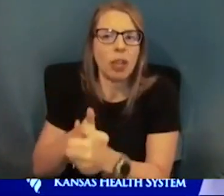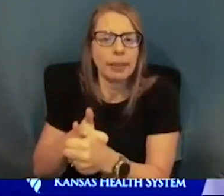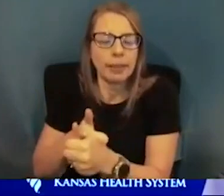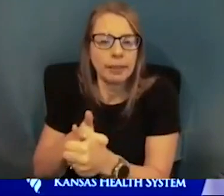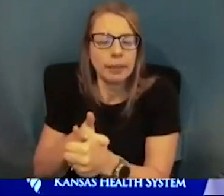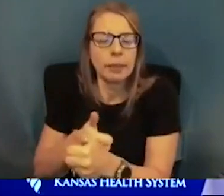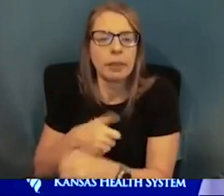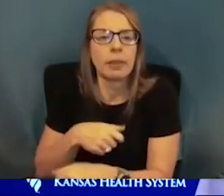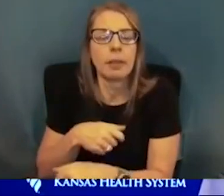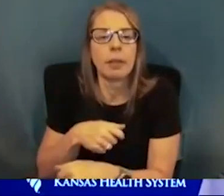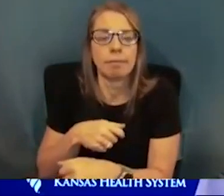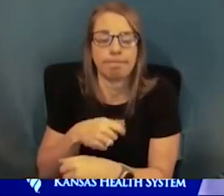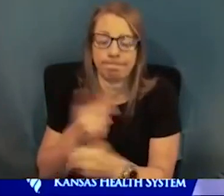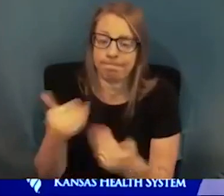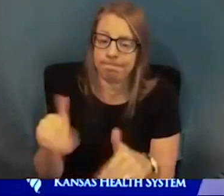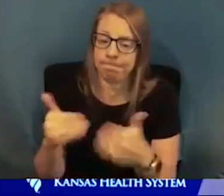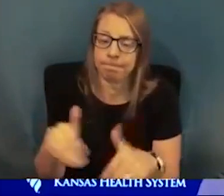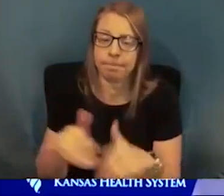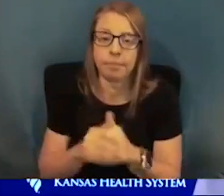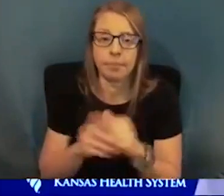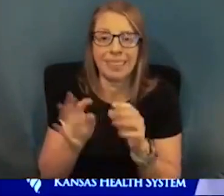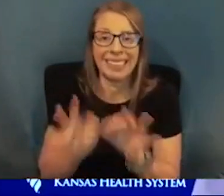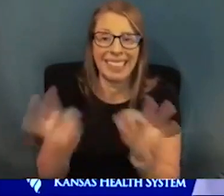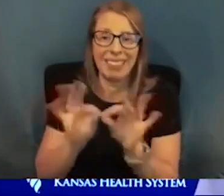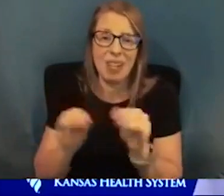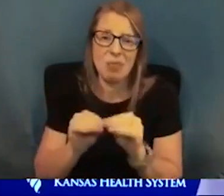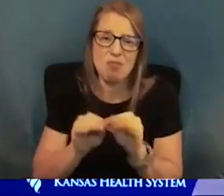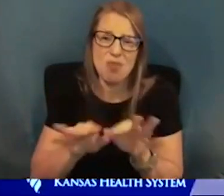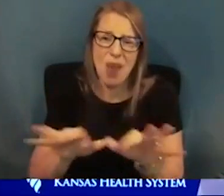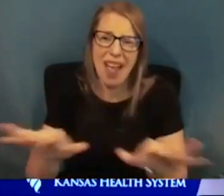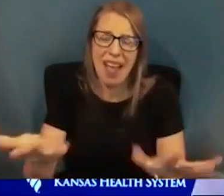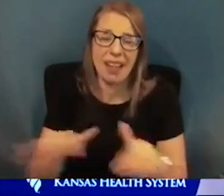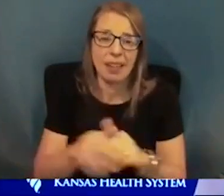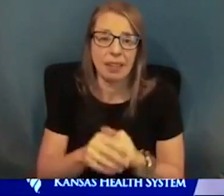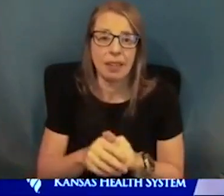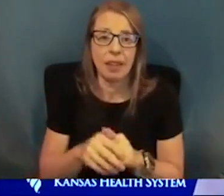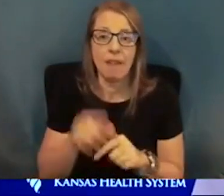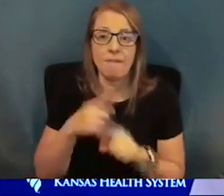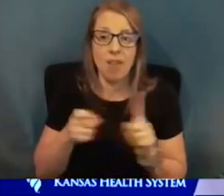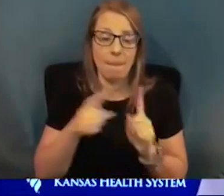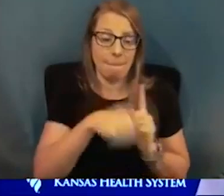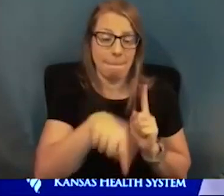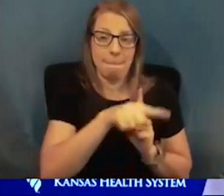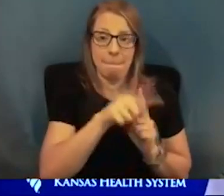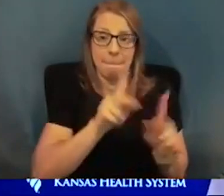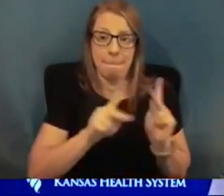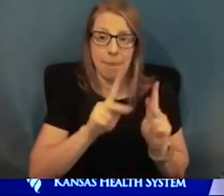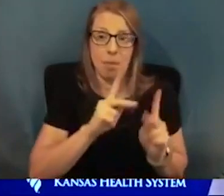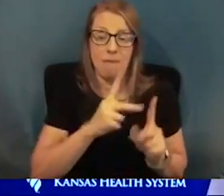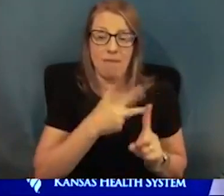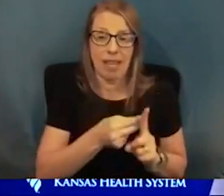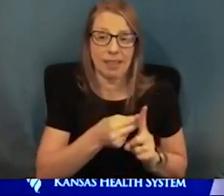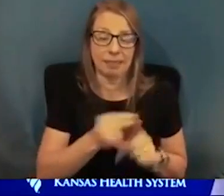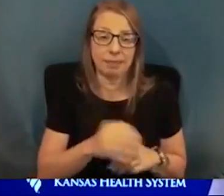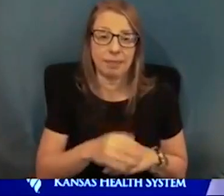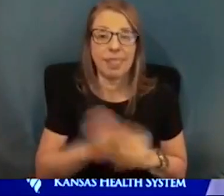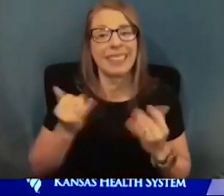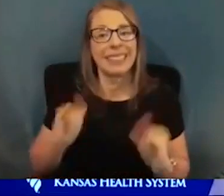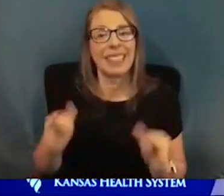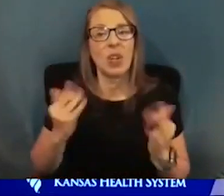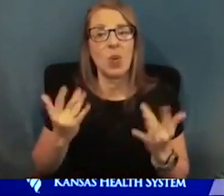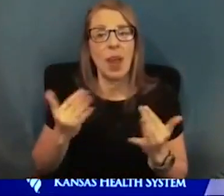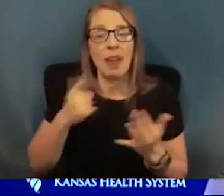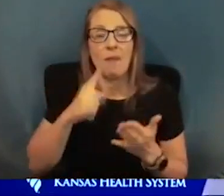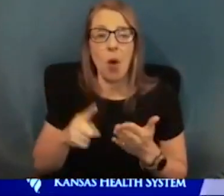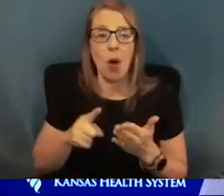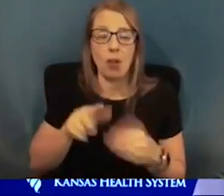been significant spread of the disease even from those vaccinated patients. So again, we are still waiting for the full release